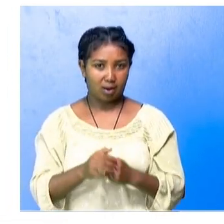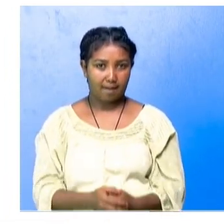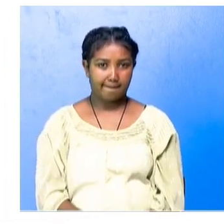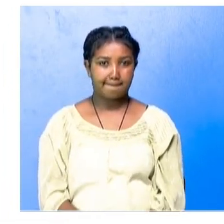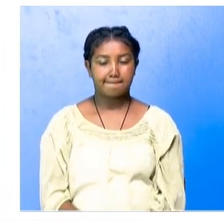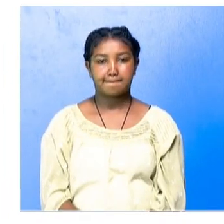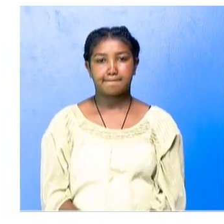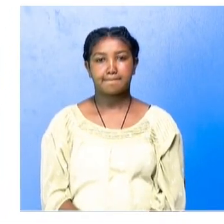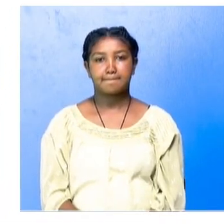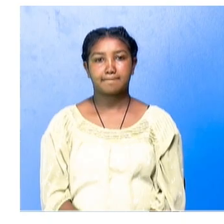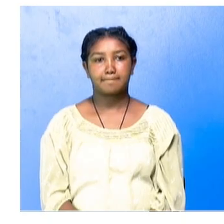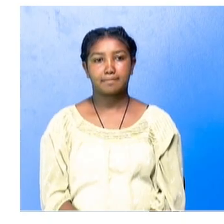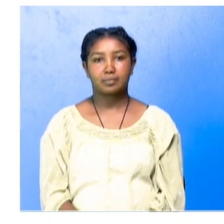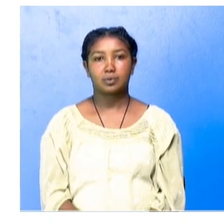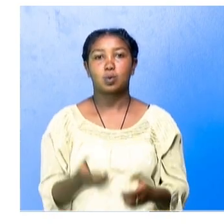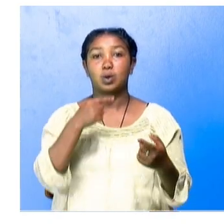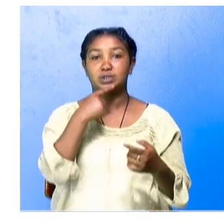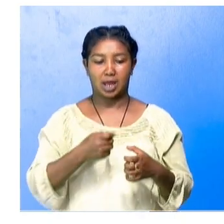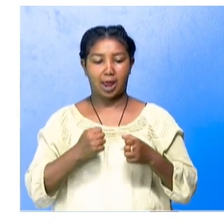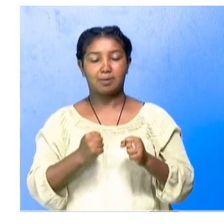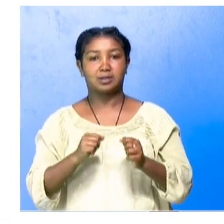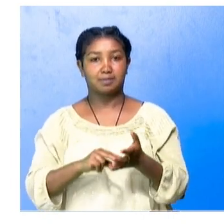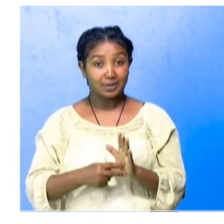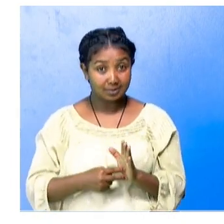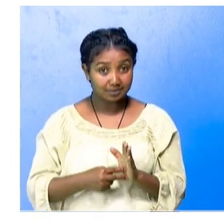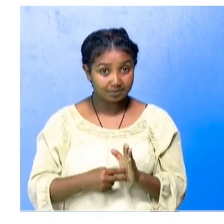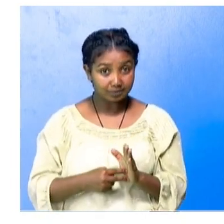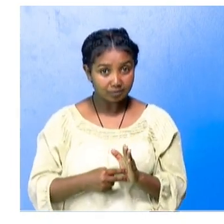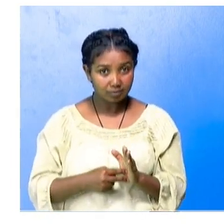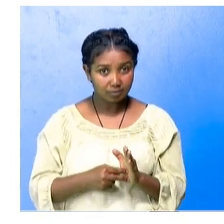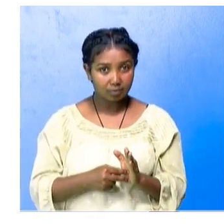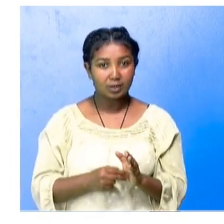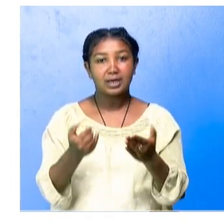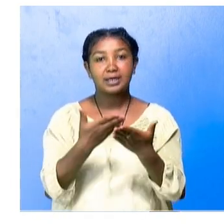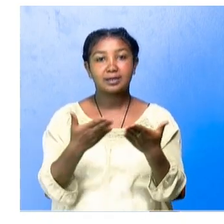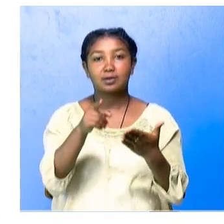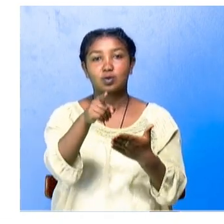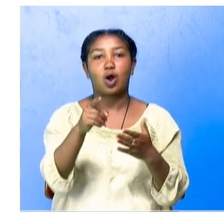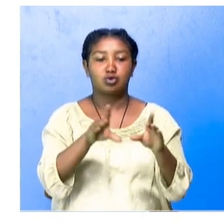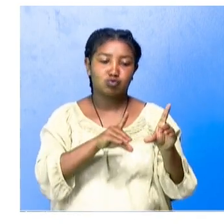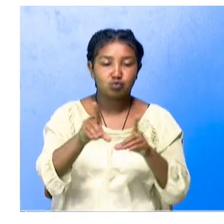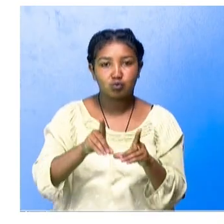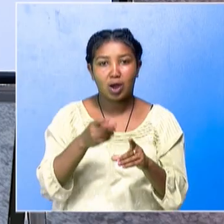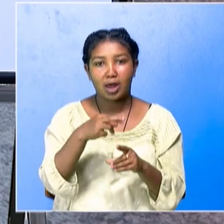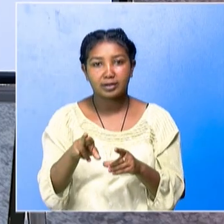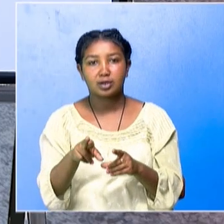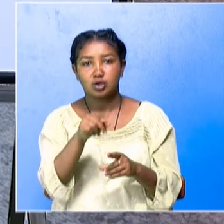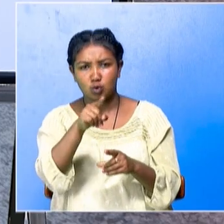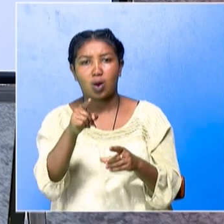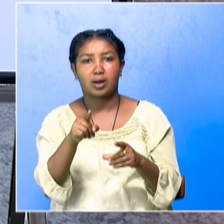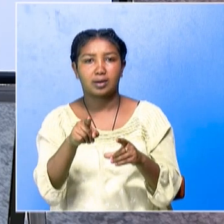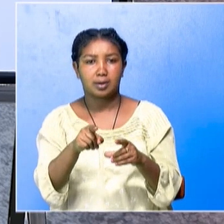Ability. When we said ability is a thing that you can do and that you